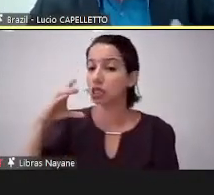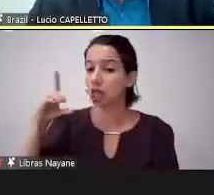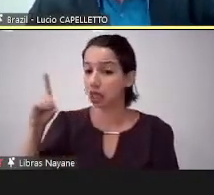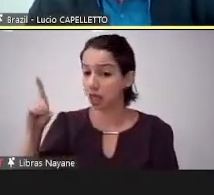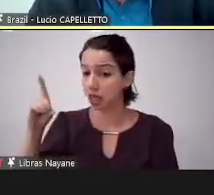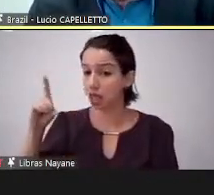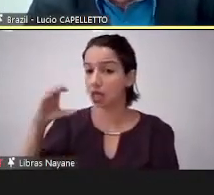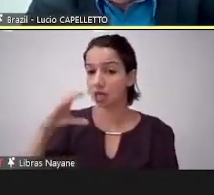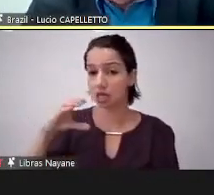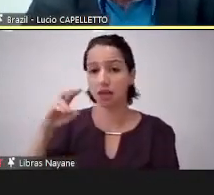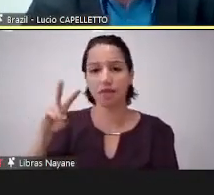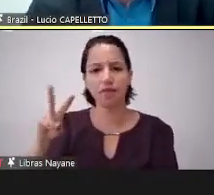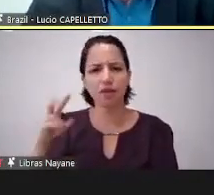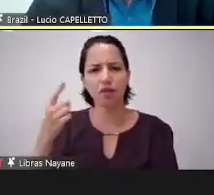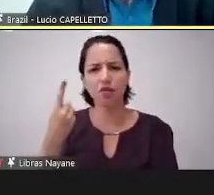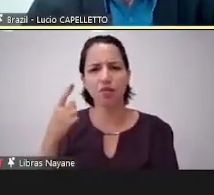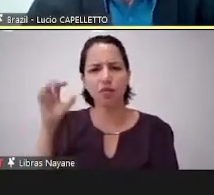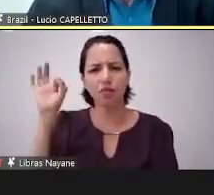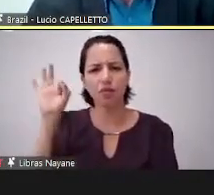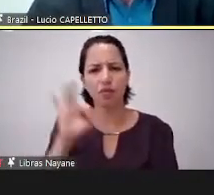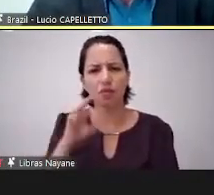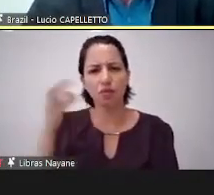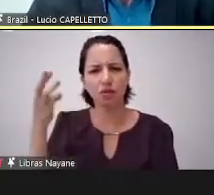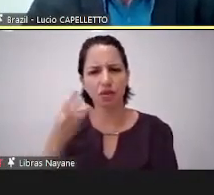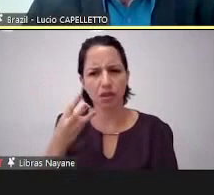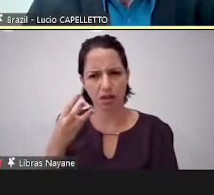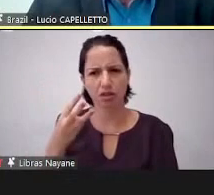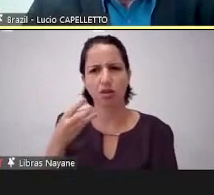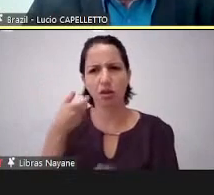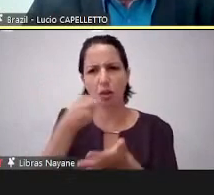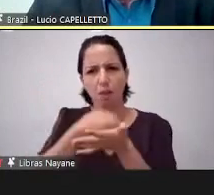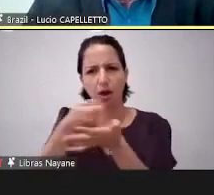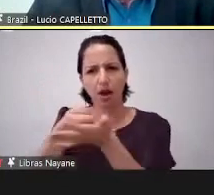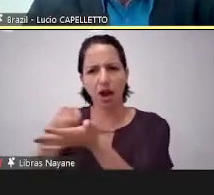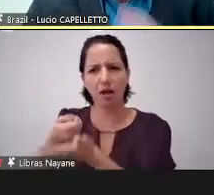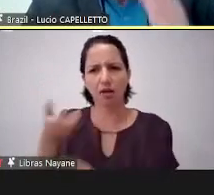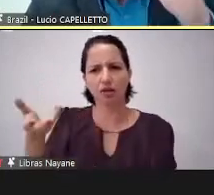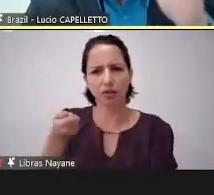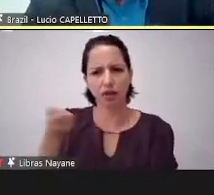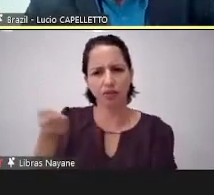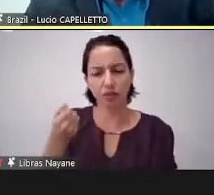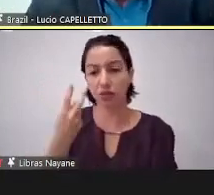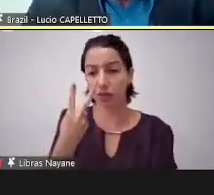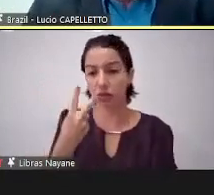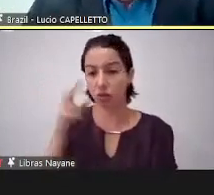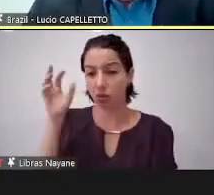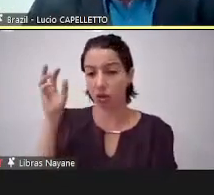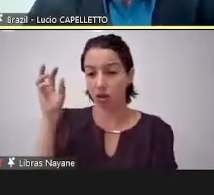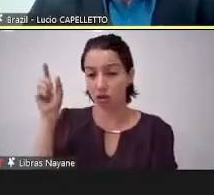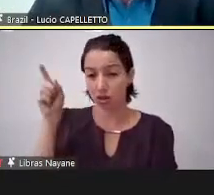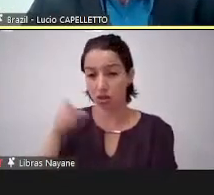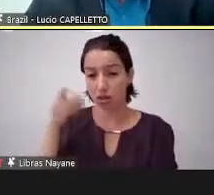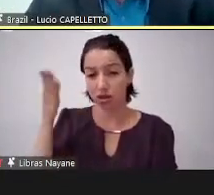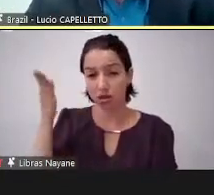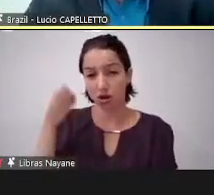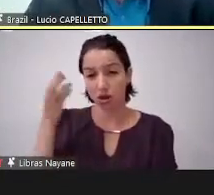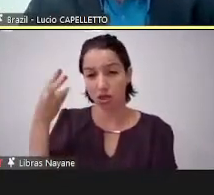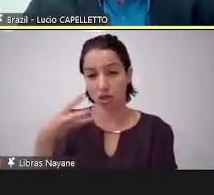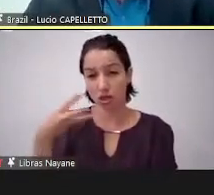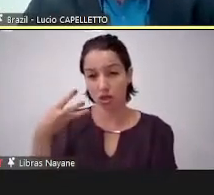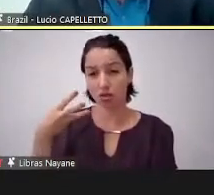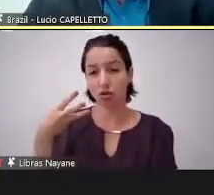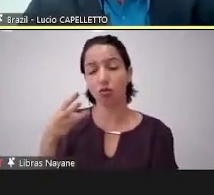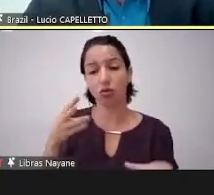the CVs and CD plans are still already paying